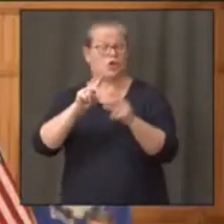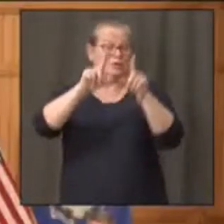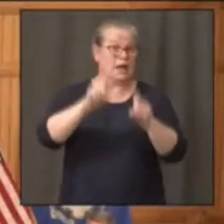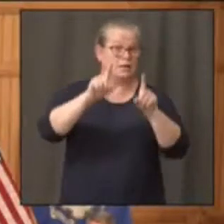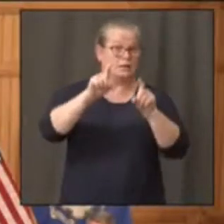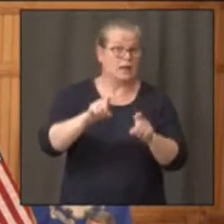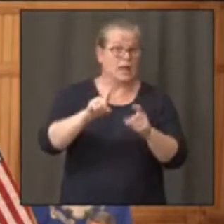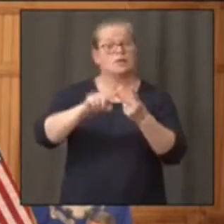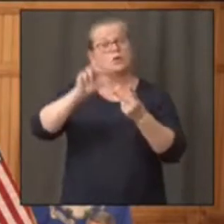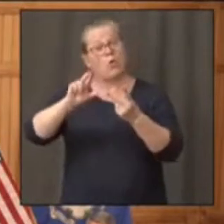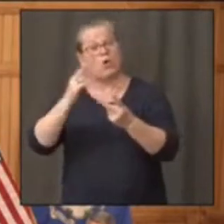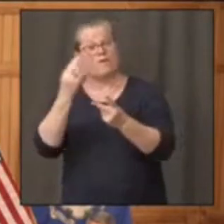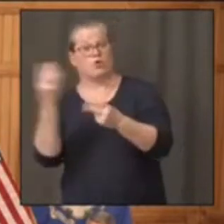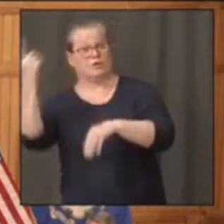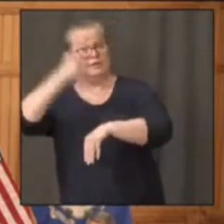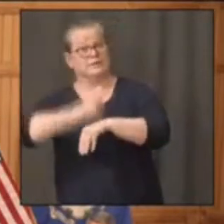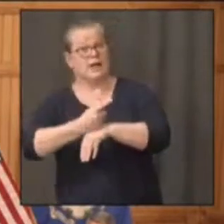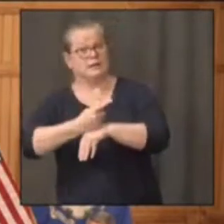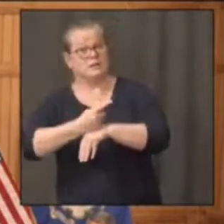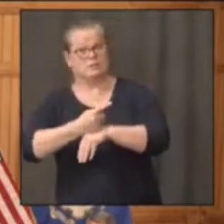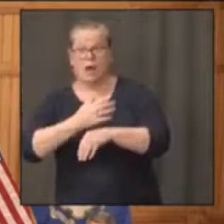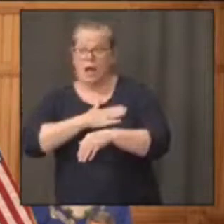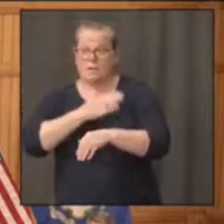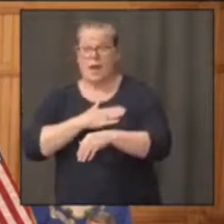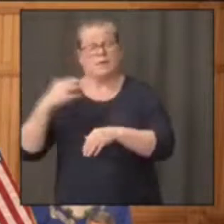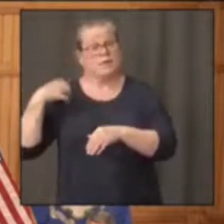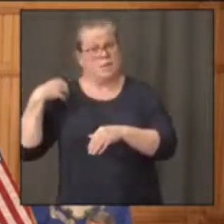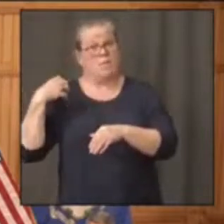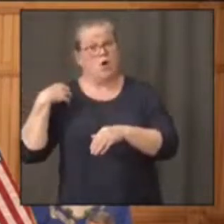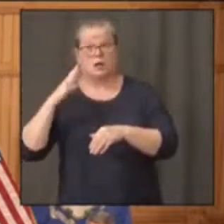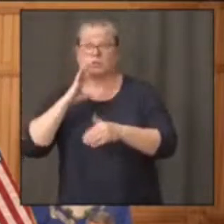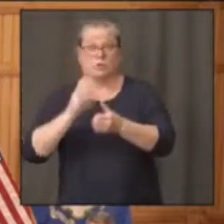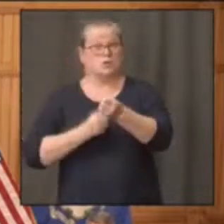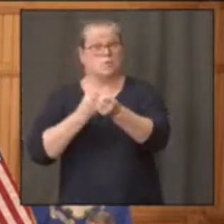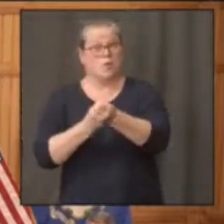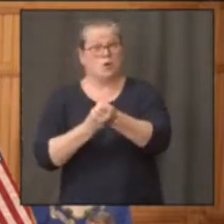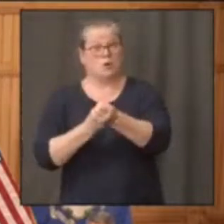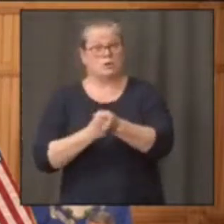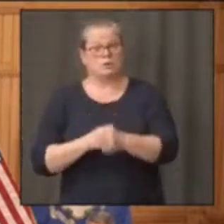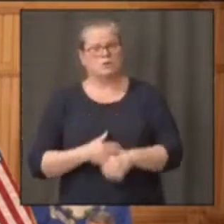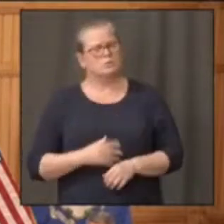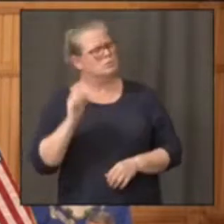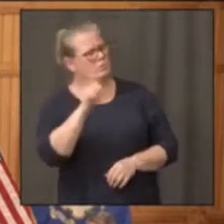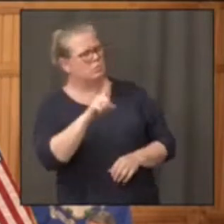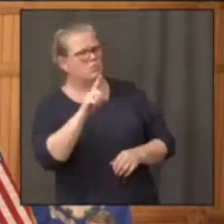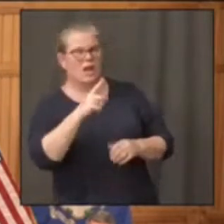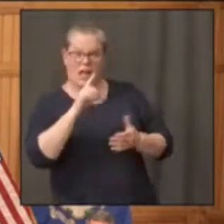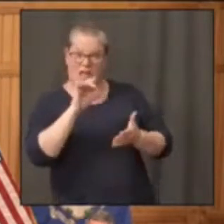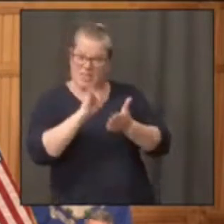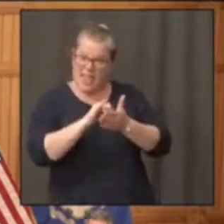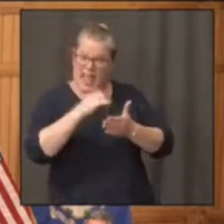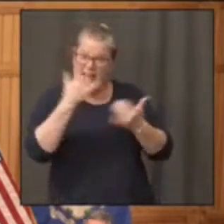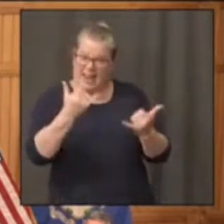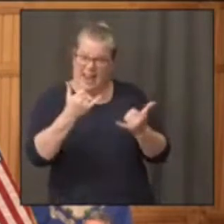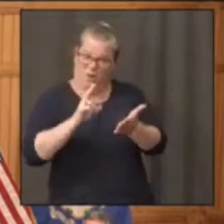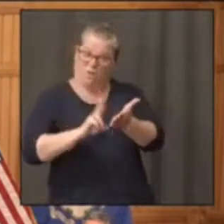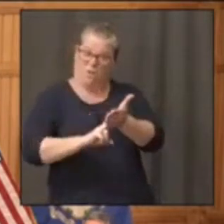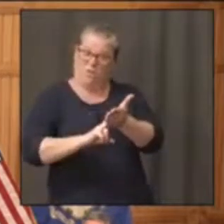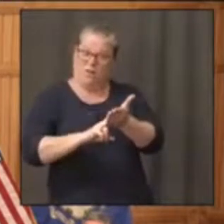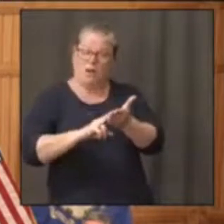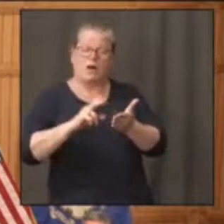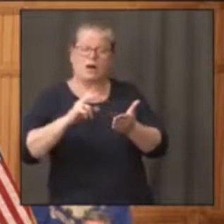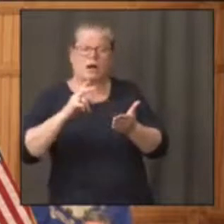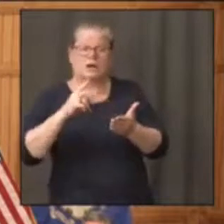exists now, or are you saying that's where you're headed with your executive orders? Because what I'm hearing is I hear the employers can't get a